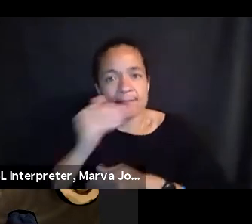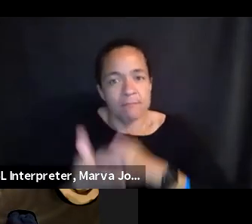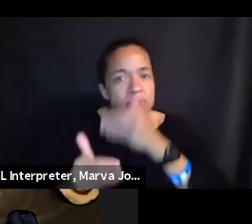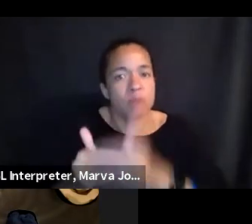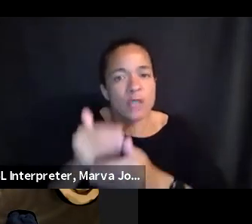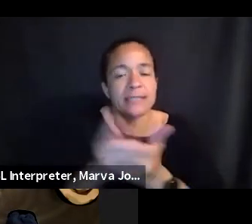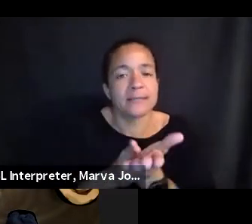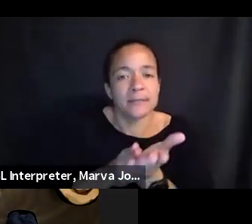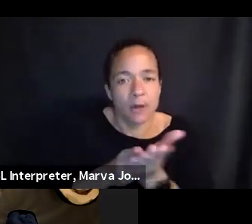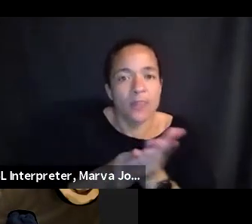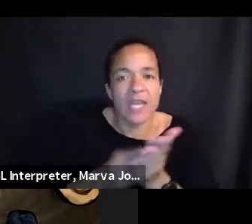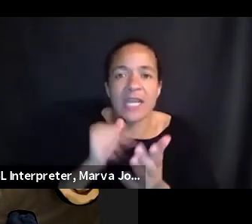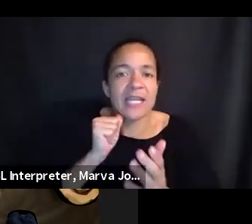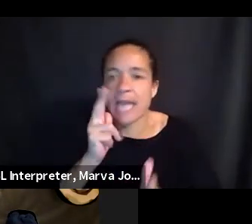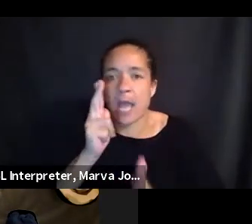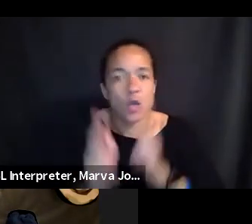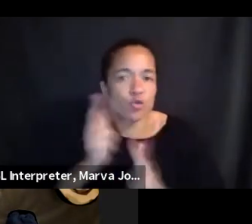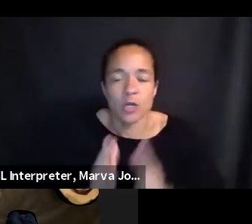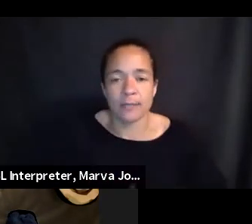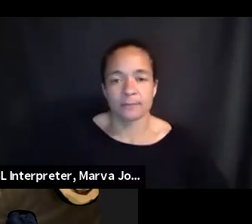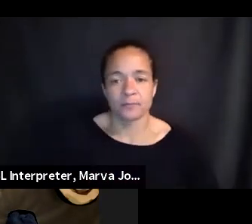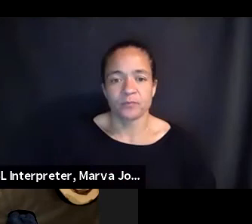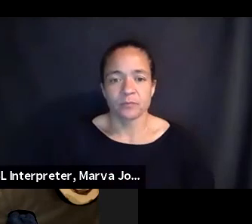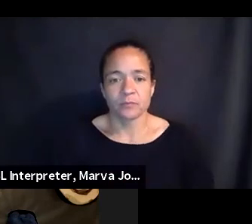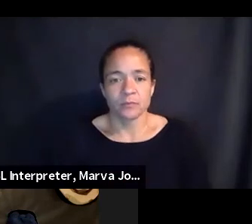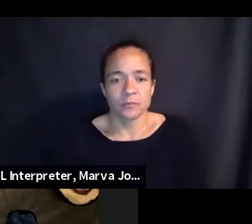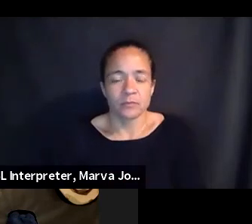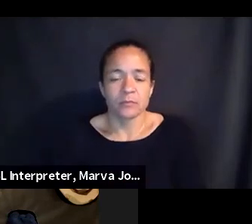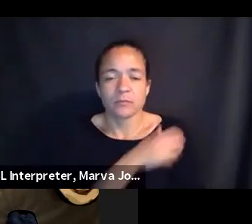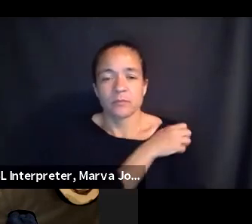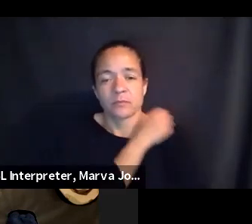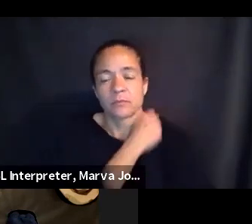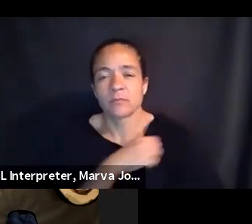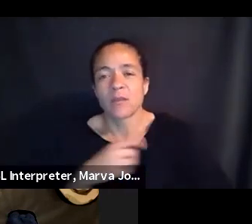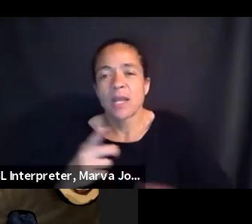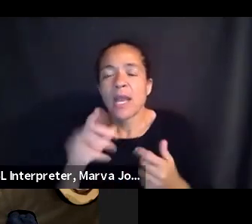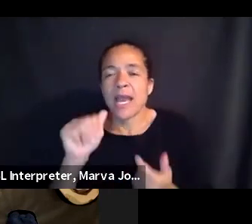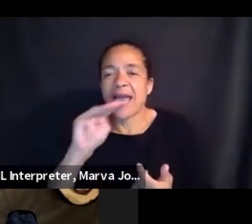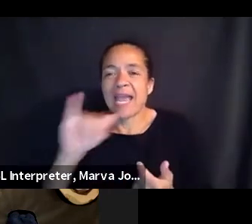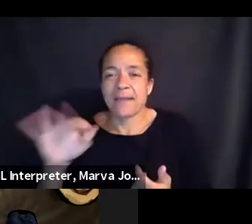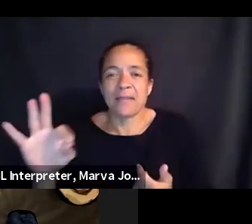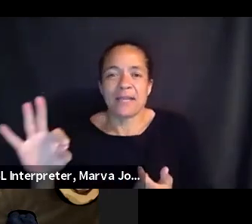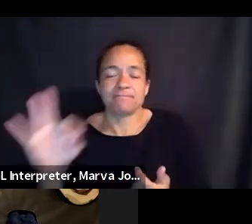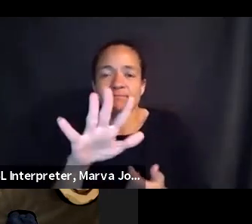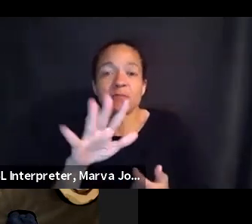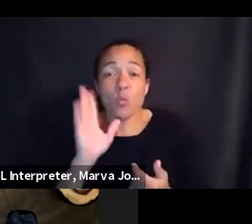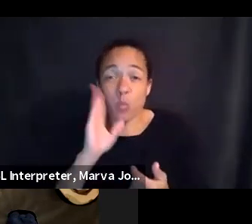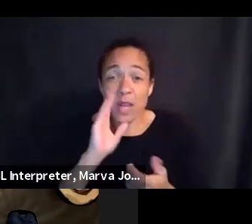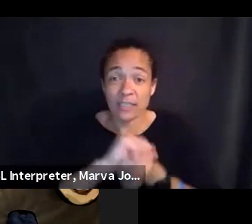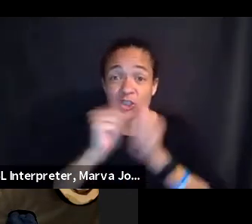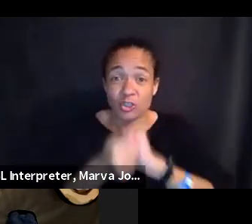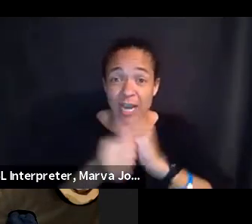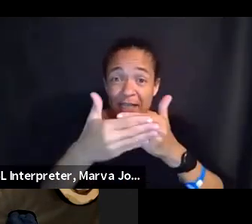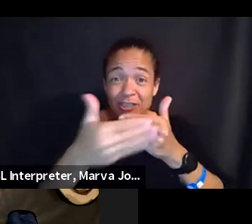heard. So maybe a quick follow on is our question from our friend Amy Plotch, who asks, will this change the way that you all operate